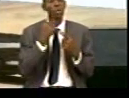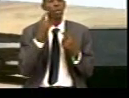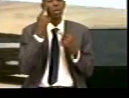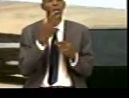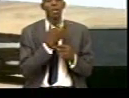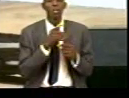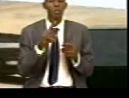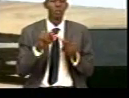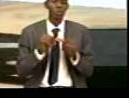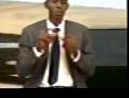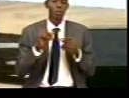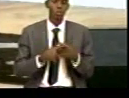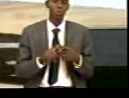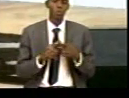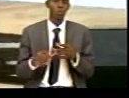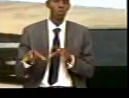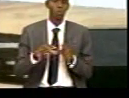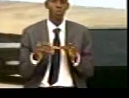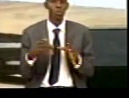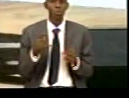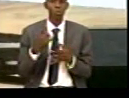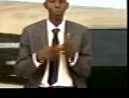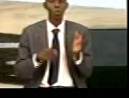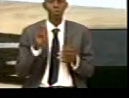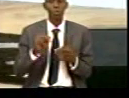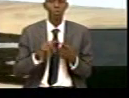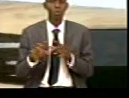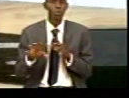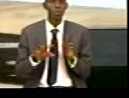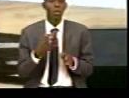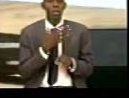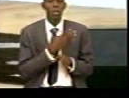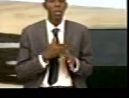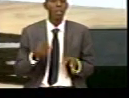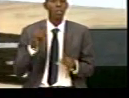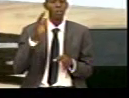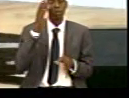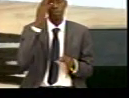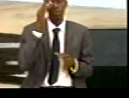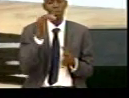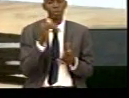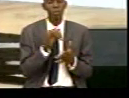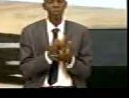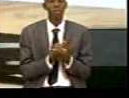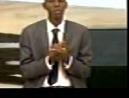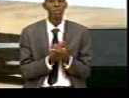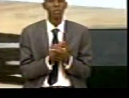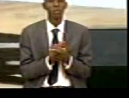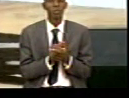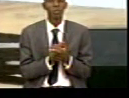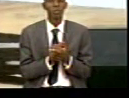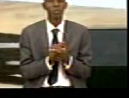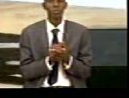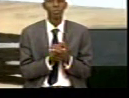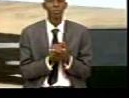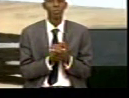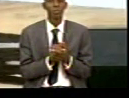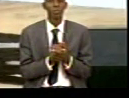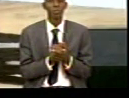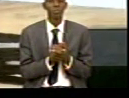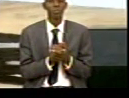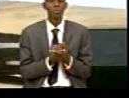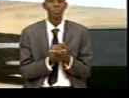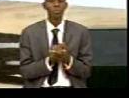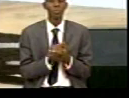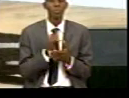I have love, and the love is a small dot inside those layers of onion. Not that kind